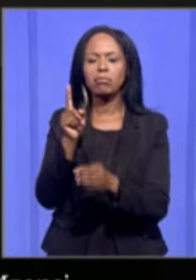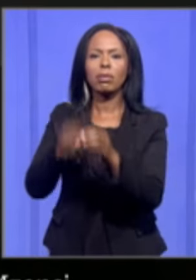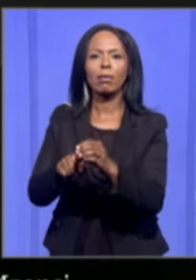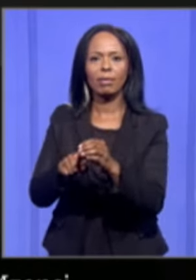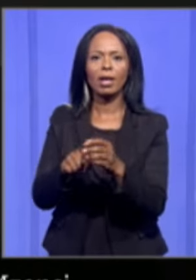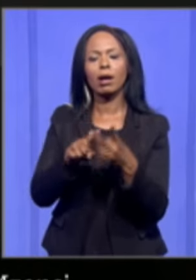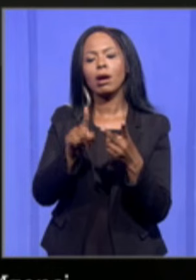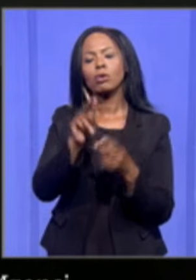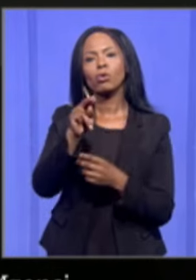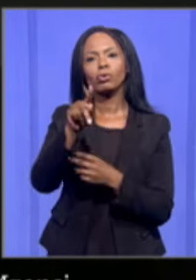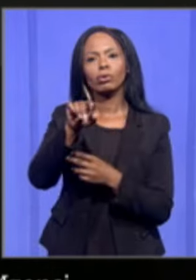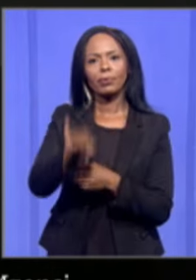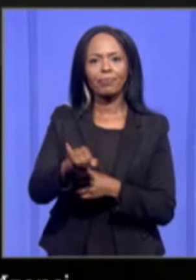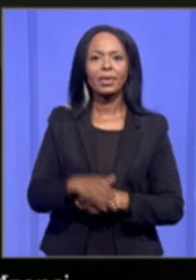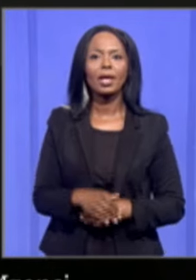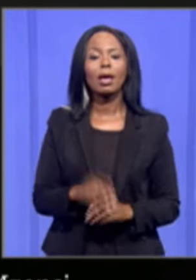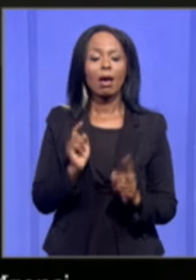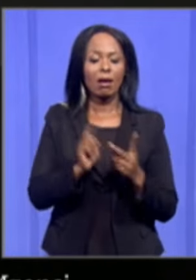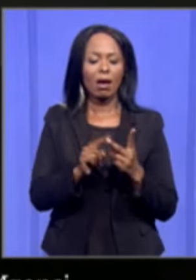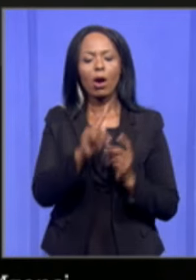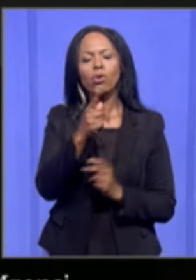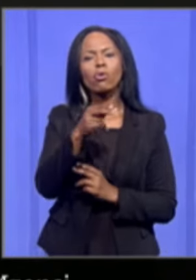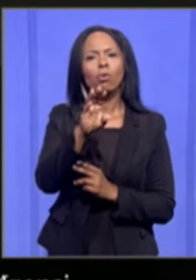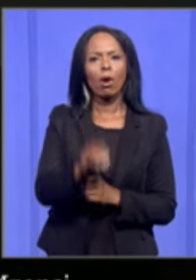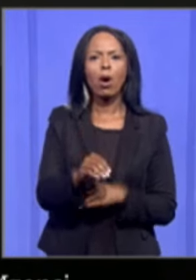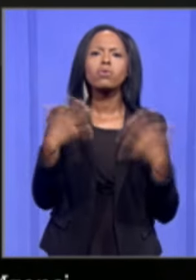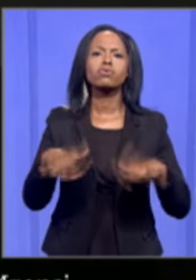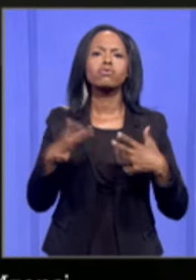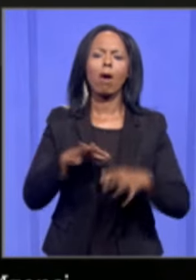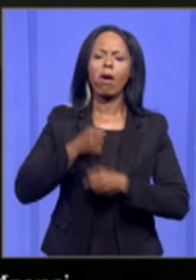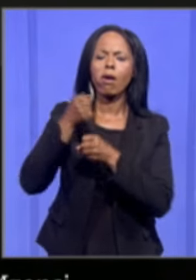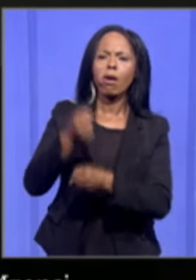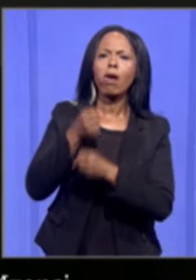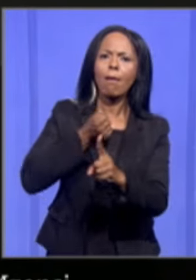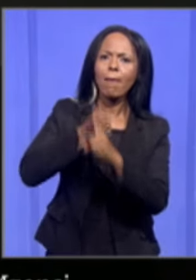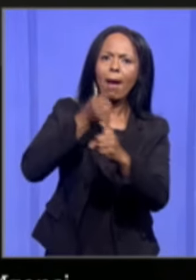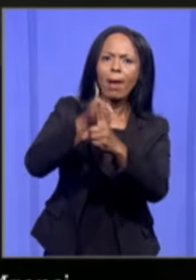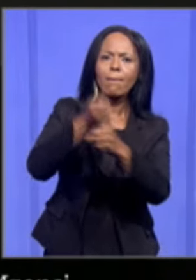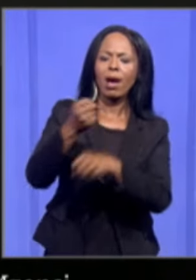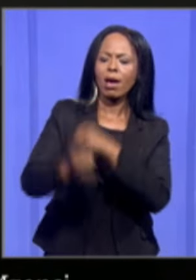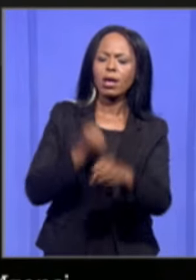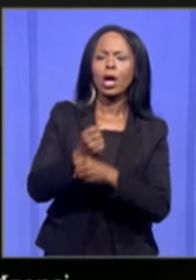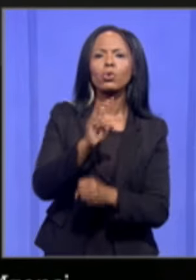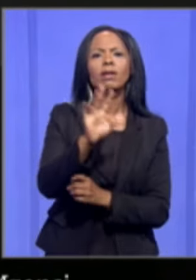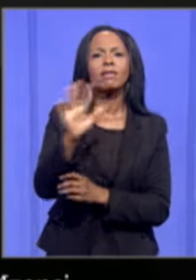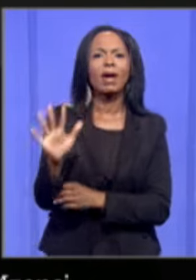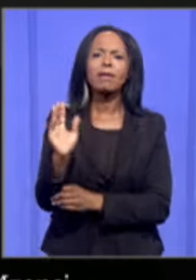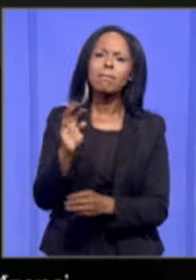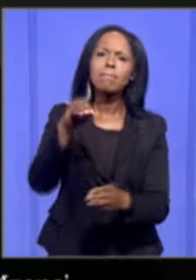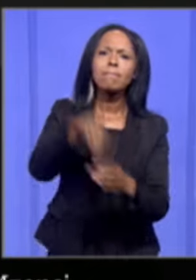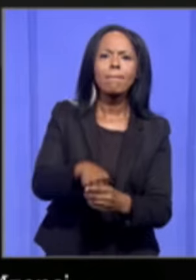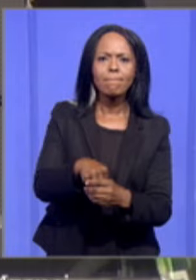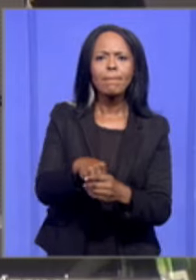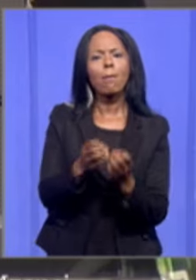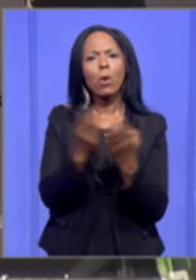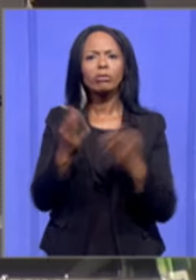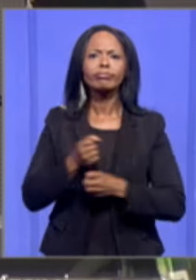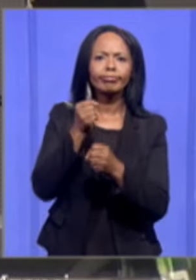too. Khume is an experienced campaigner who through his 25 years in politics has been involved in 10 election